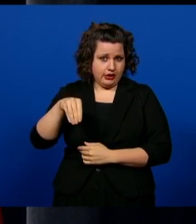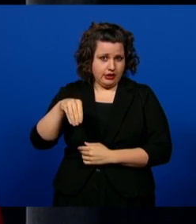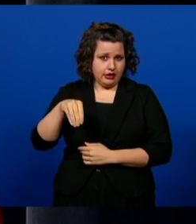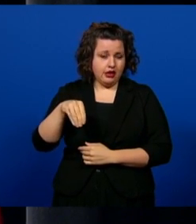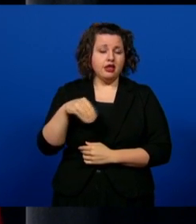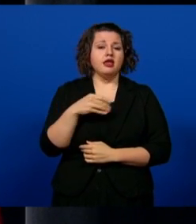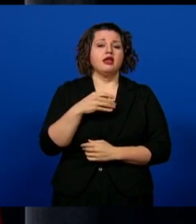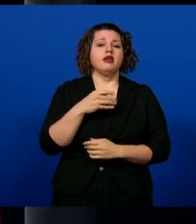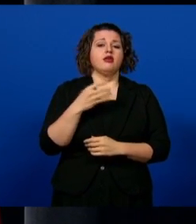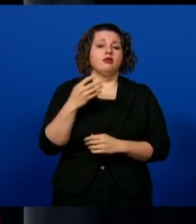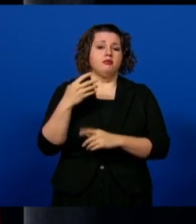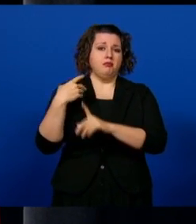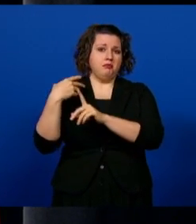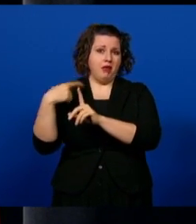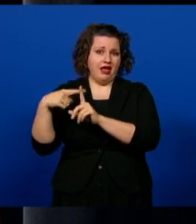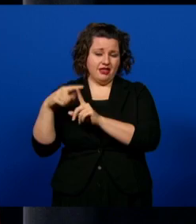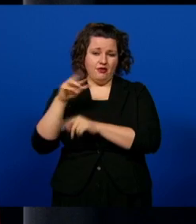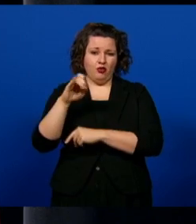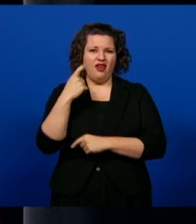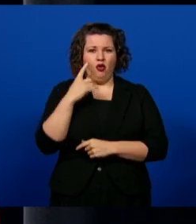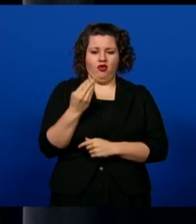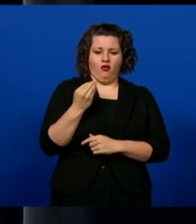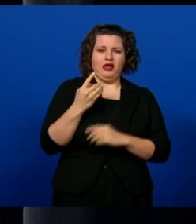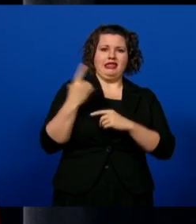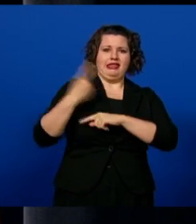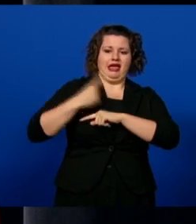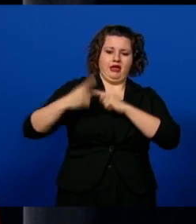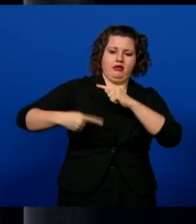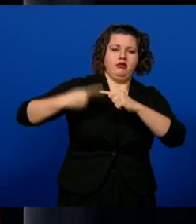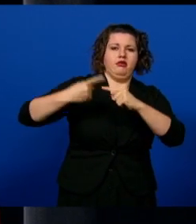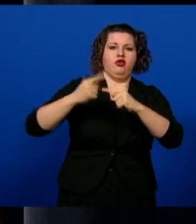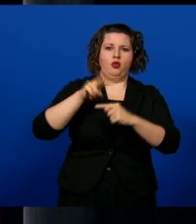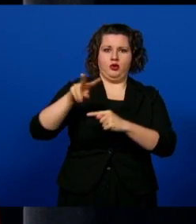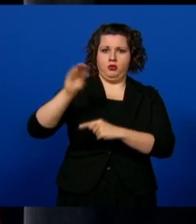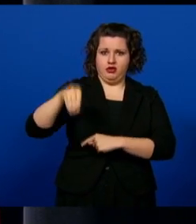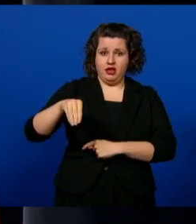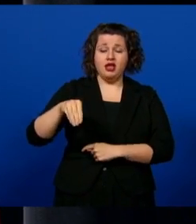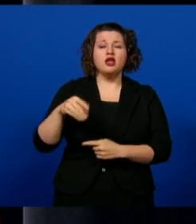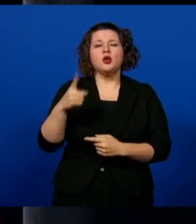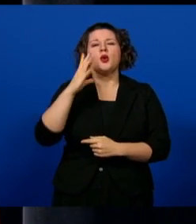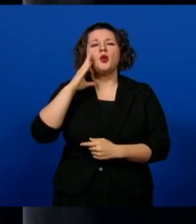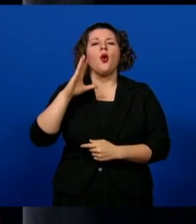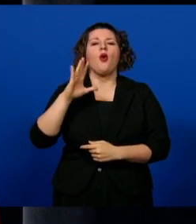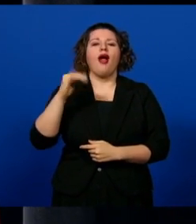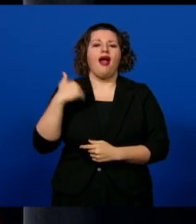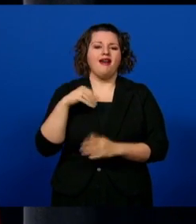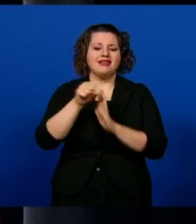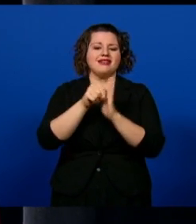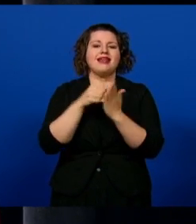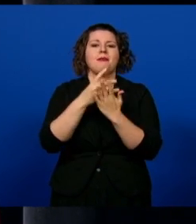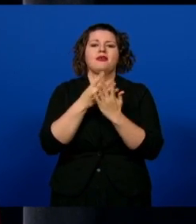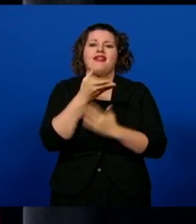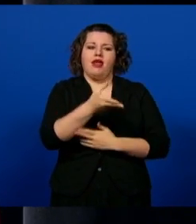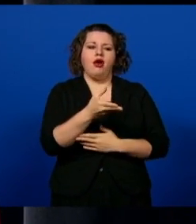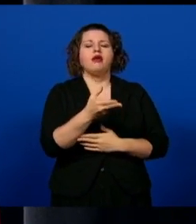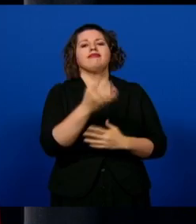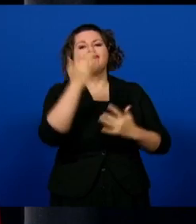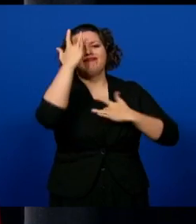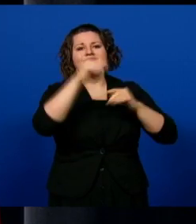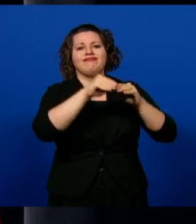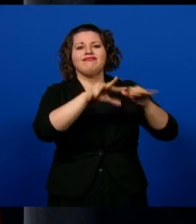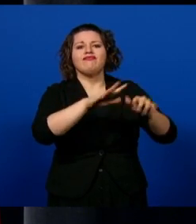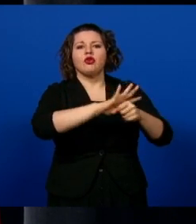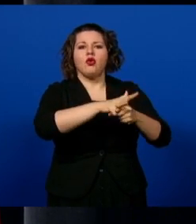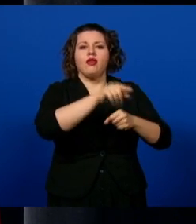14-day positivity rate. They have had, as you are very well aware of, an outbreak at the state prison there, and that is